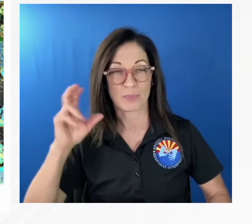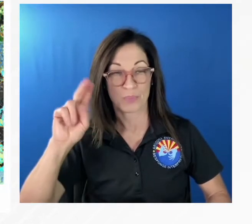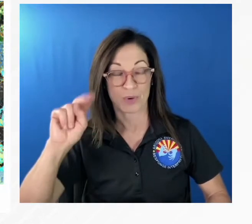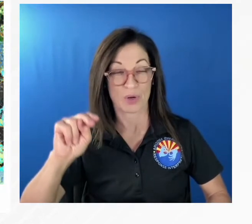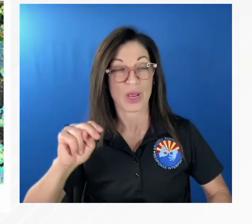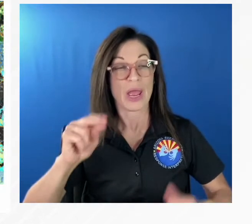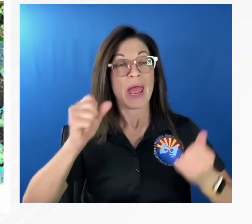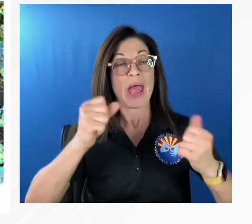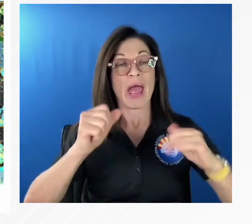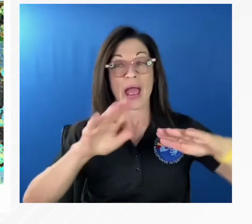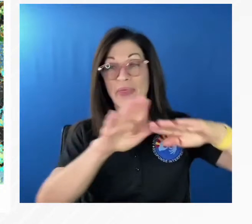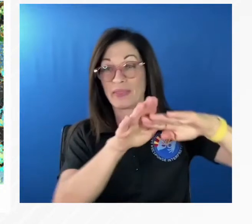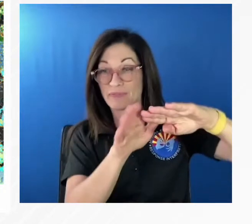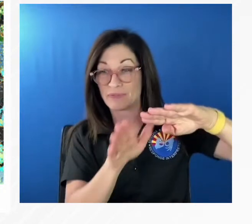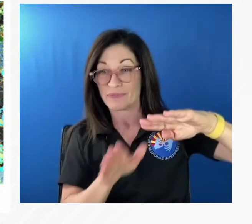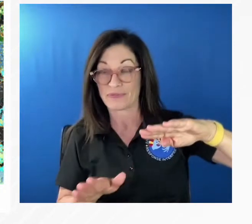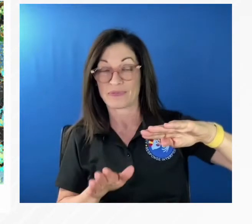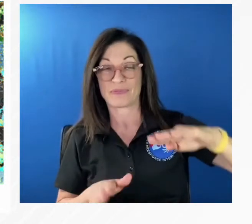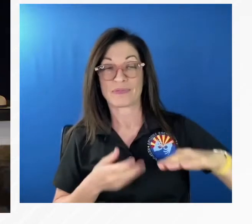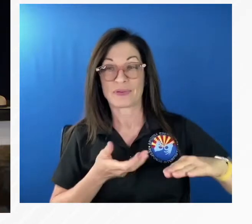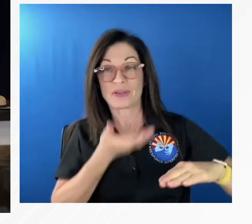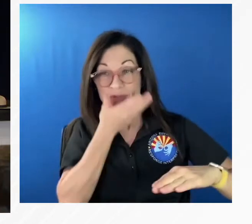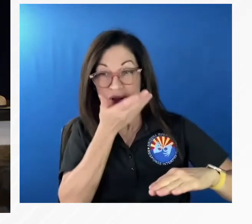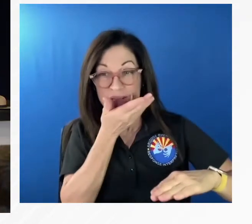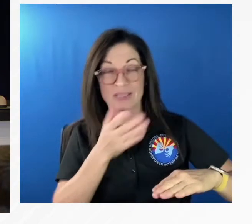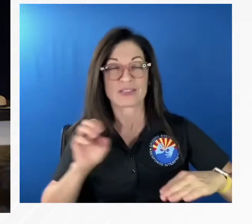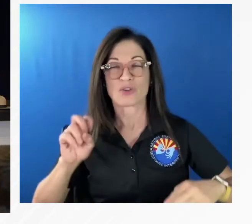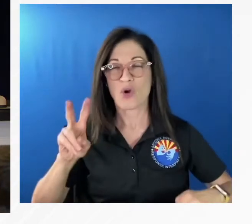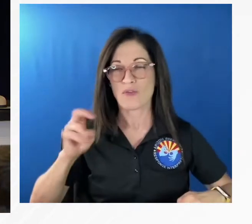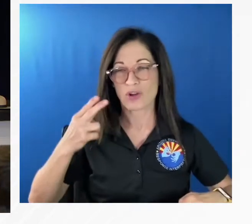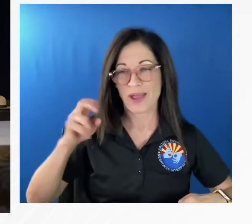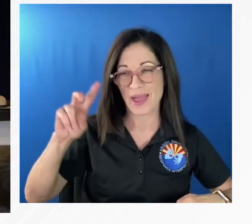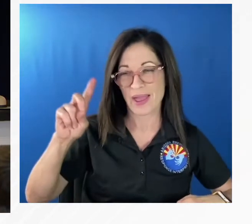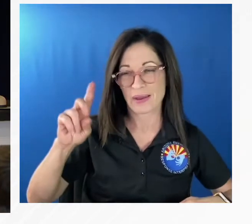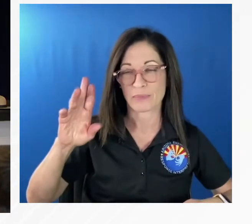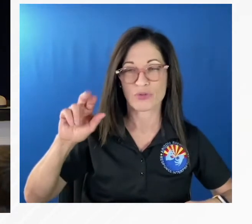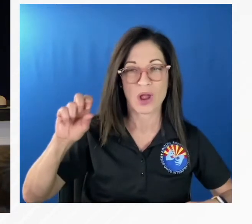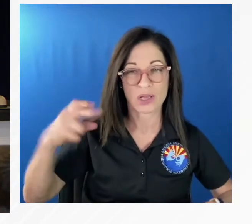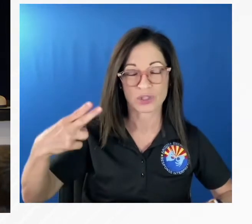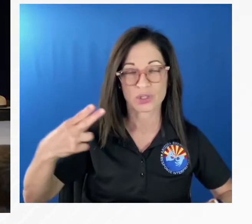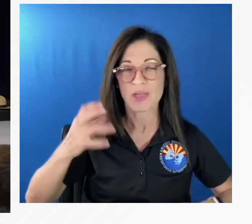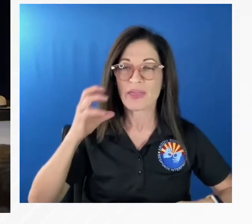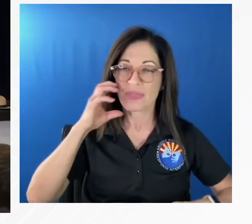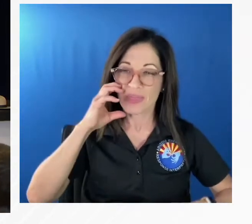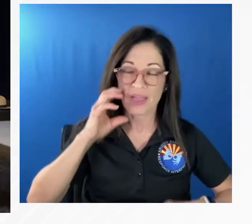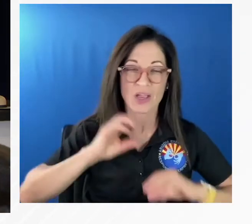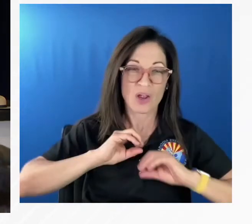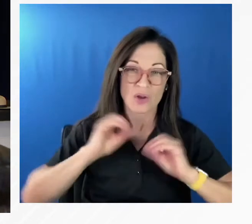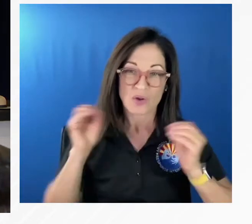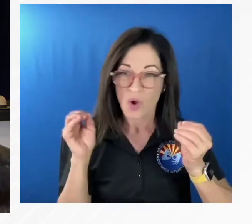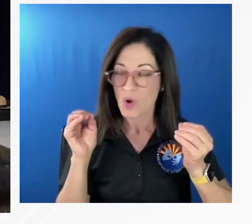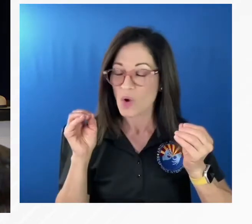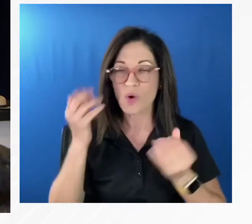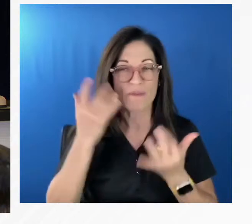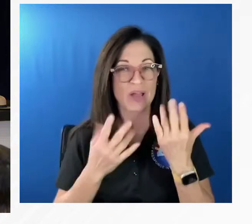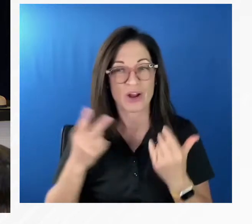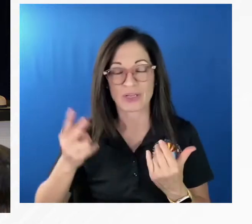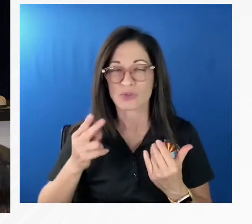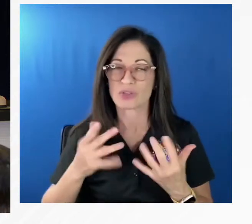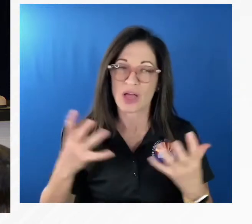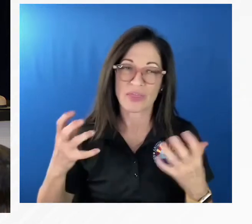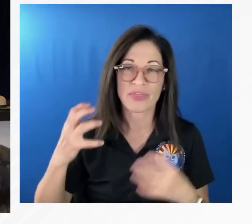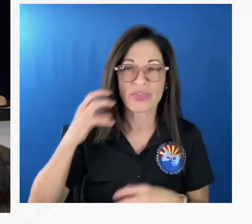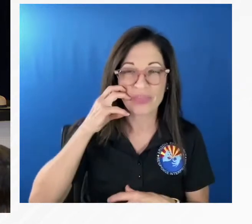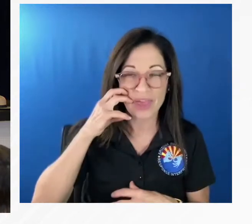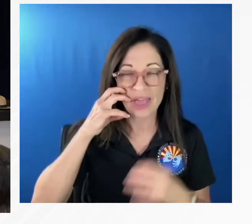facing, that's overhead brush, very thick, no current fire history, so there's a lot of